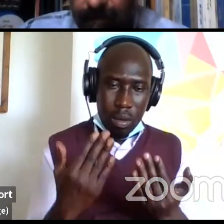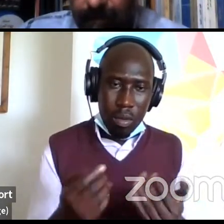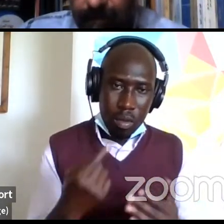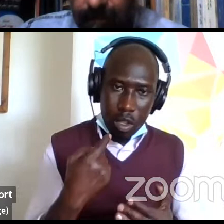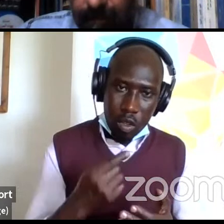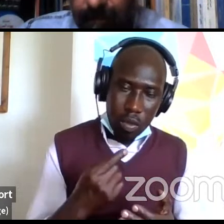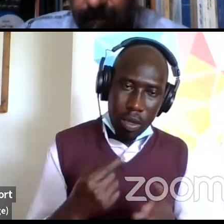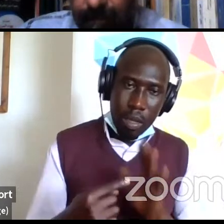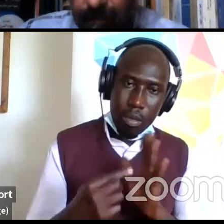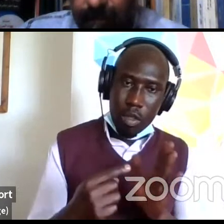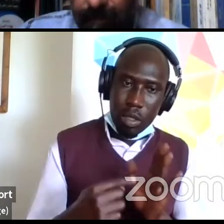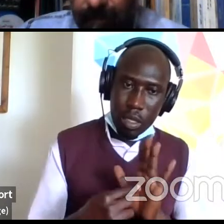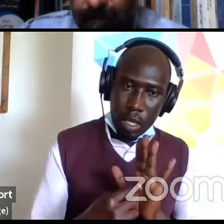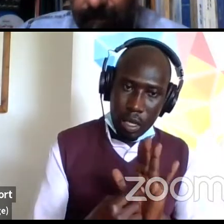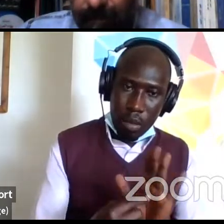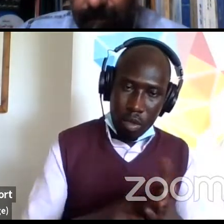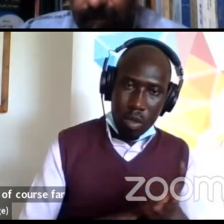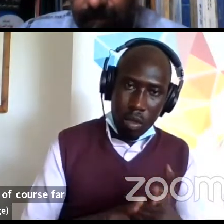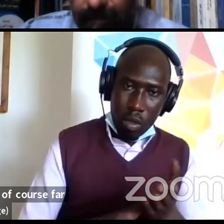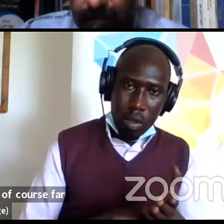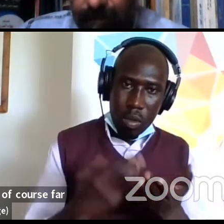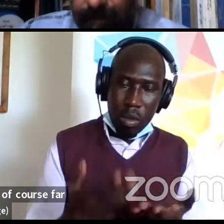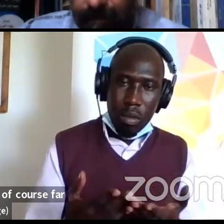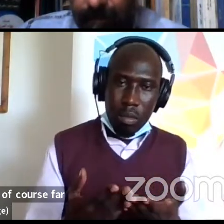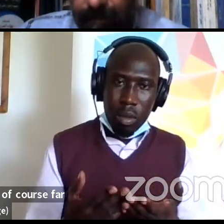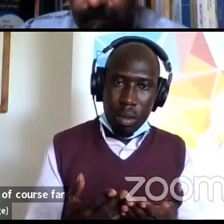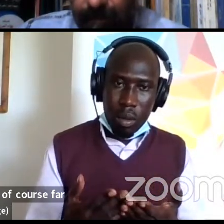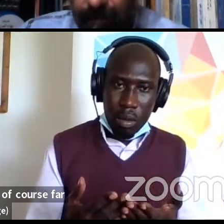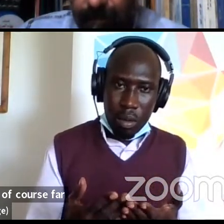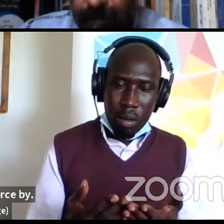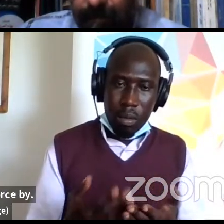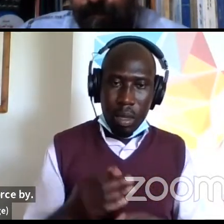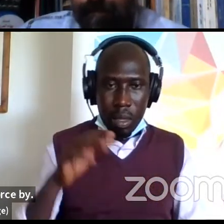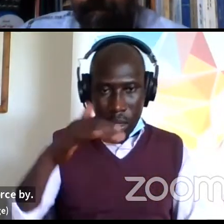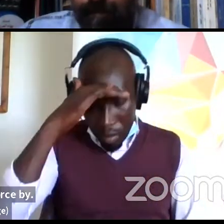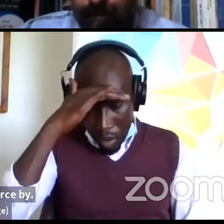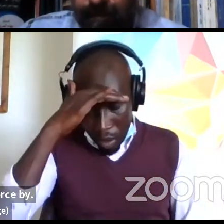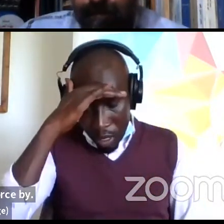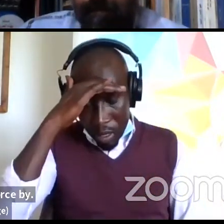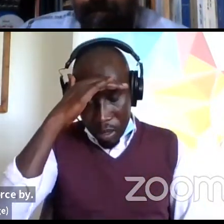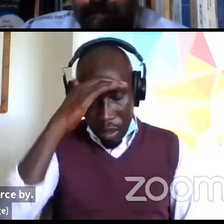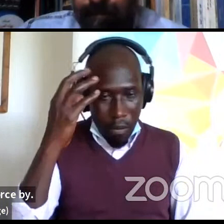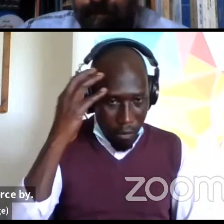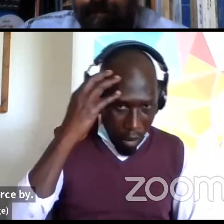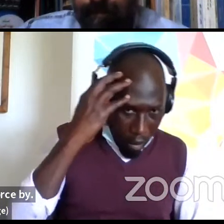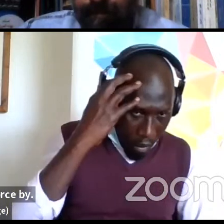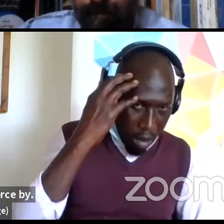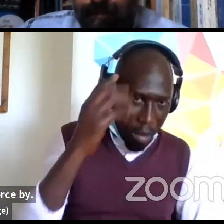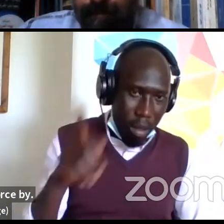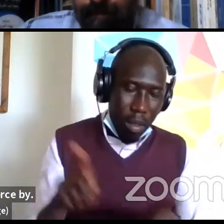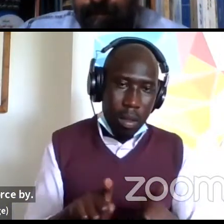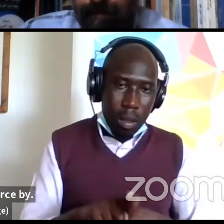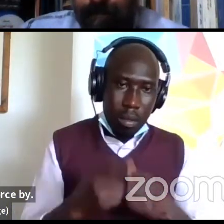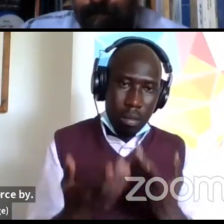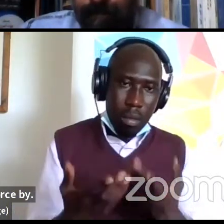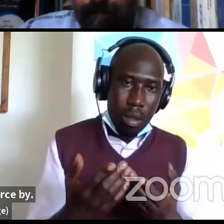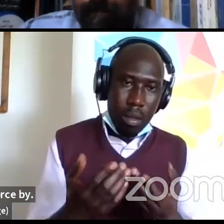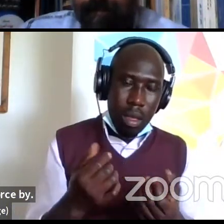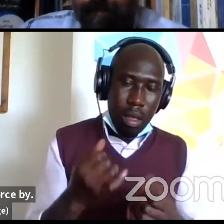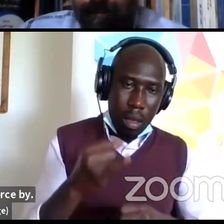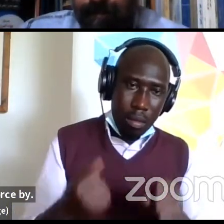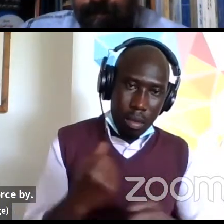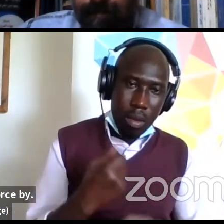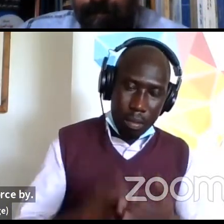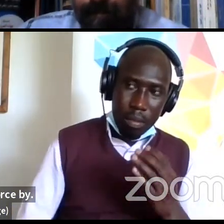of force by the police, etc. They ended up being actually prosecuted for